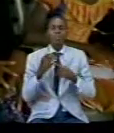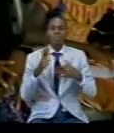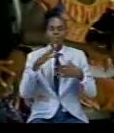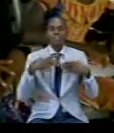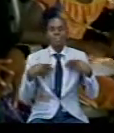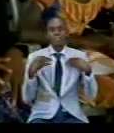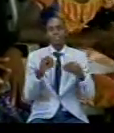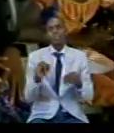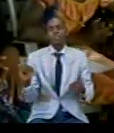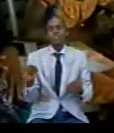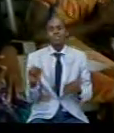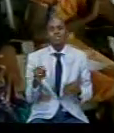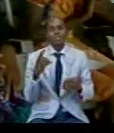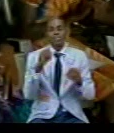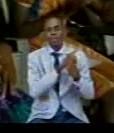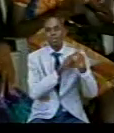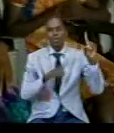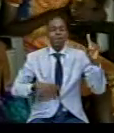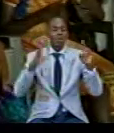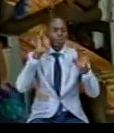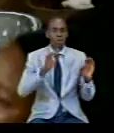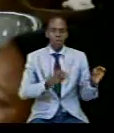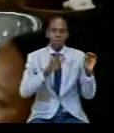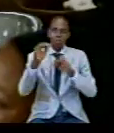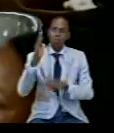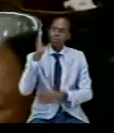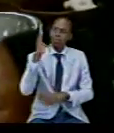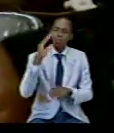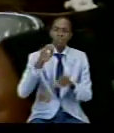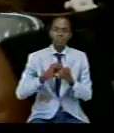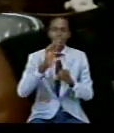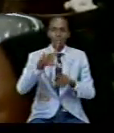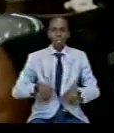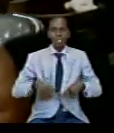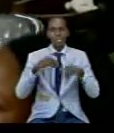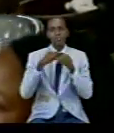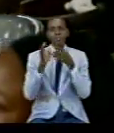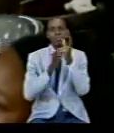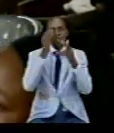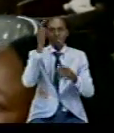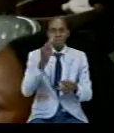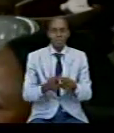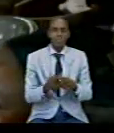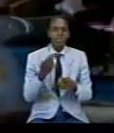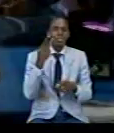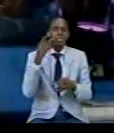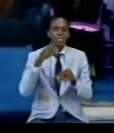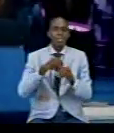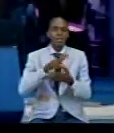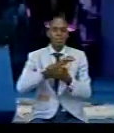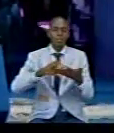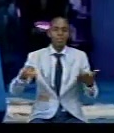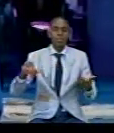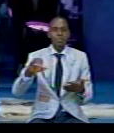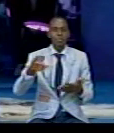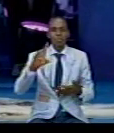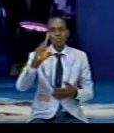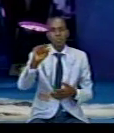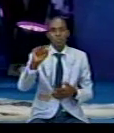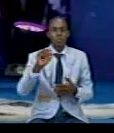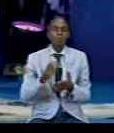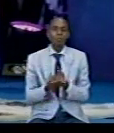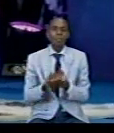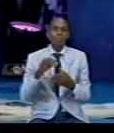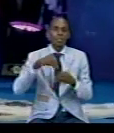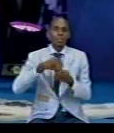The Lord will put testimony in your mouth. And then we're told in verse 20. In verse 20